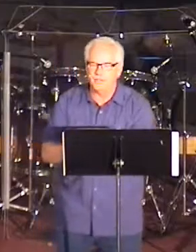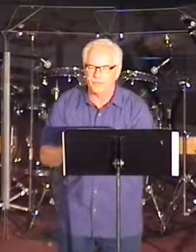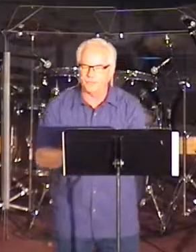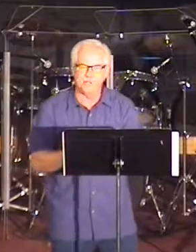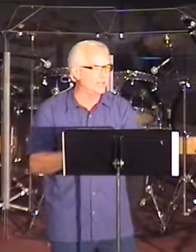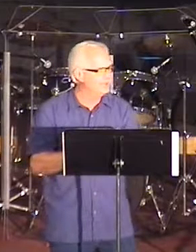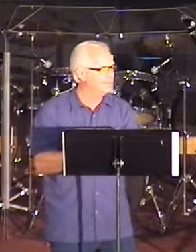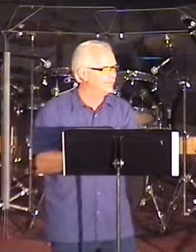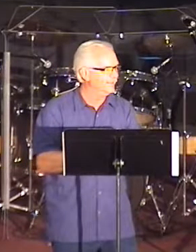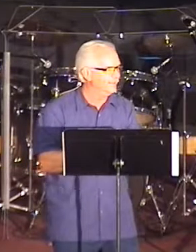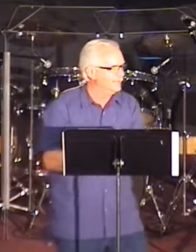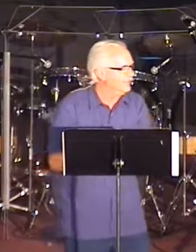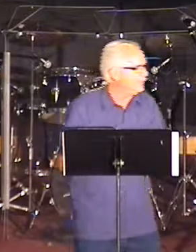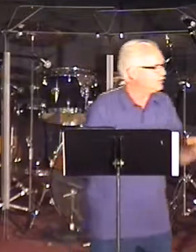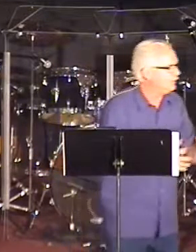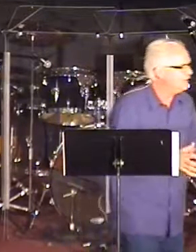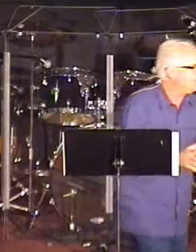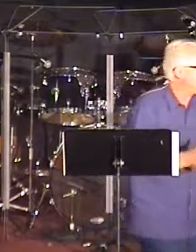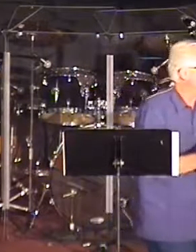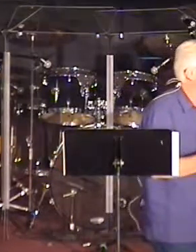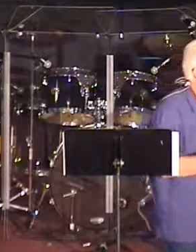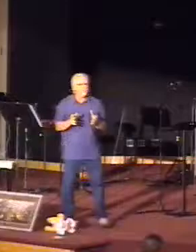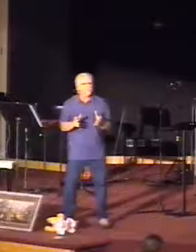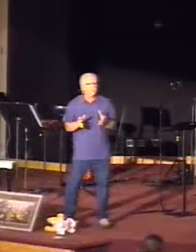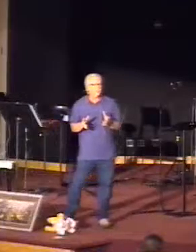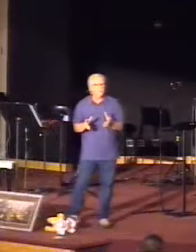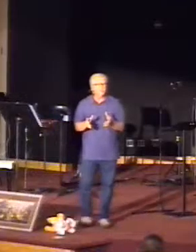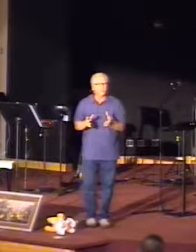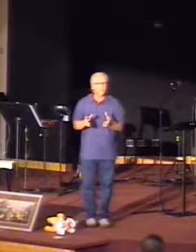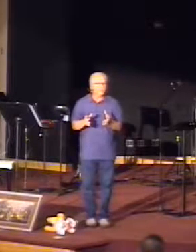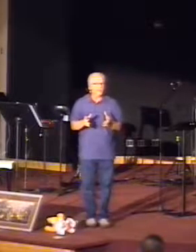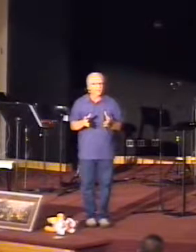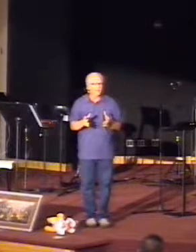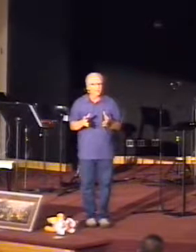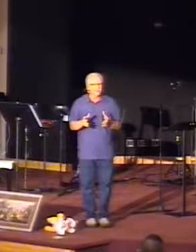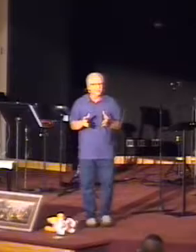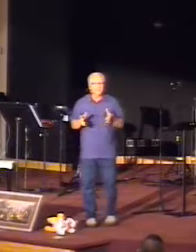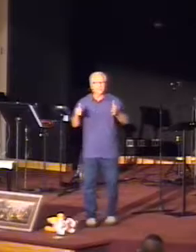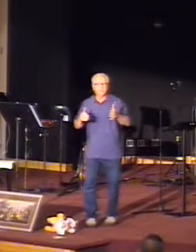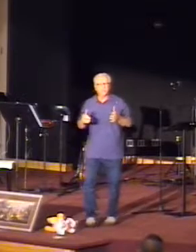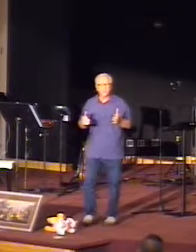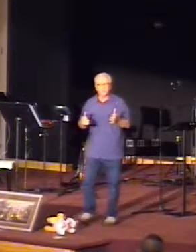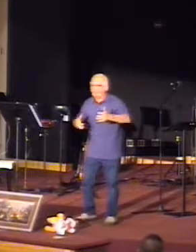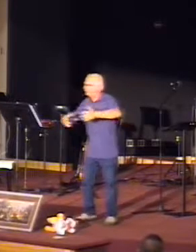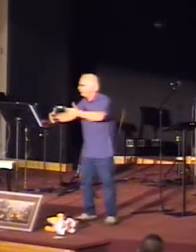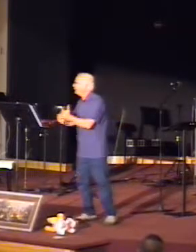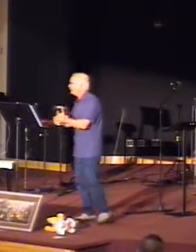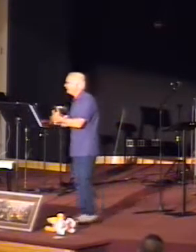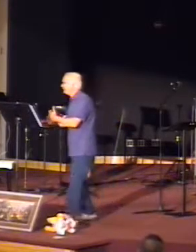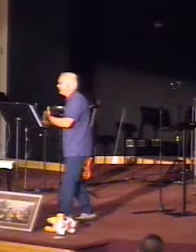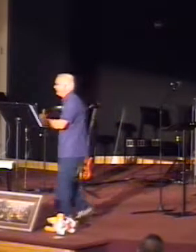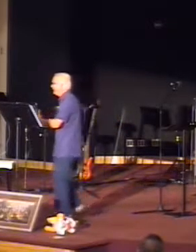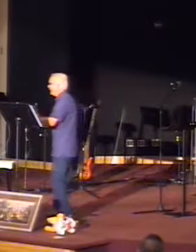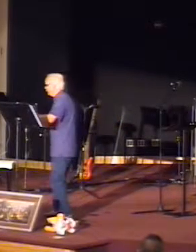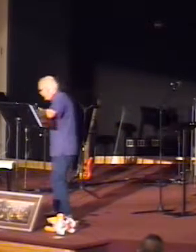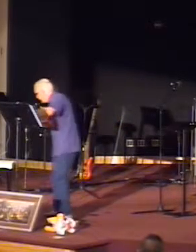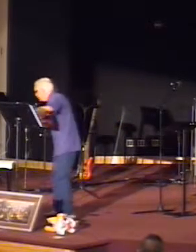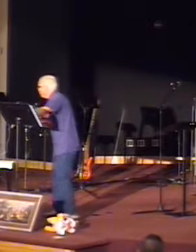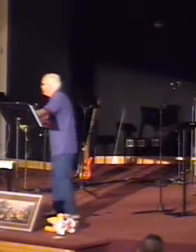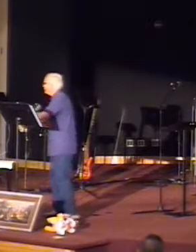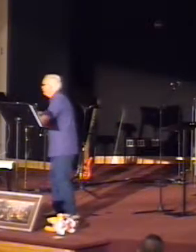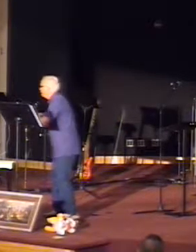wants in on it, don't they? They want to squeeze in. You see, we named it a cookie hug. You see, they're the cream in the Oreo. And